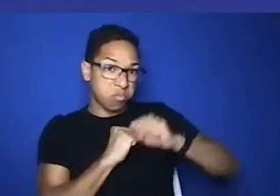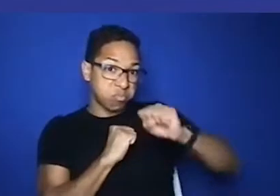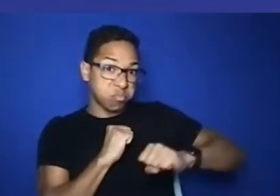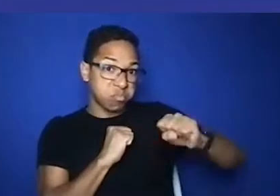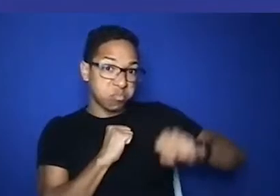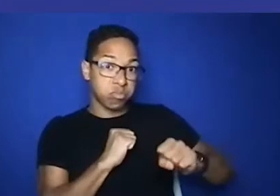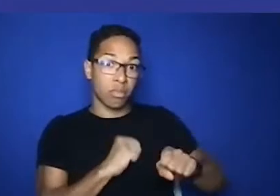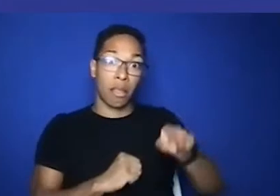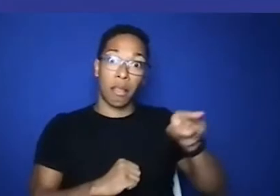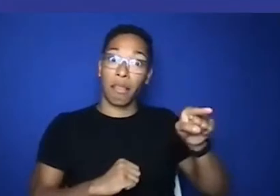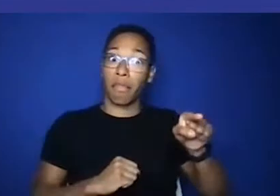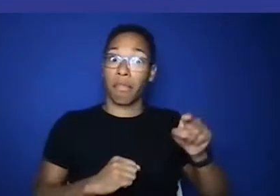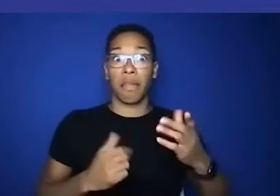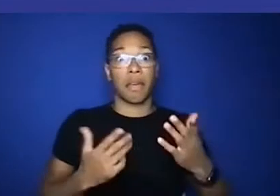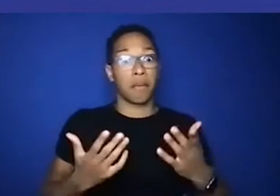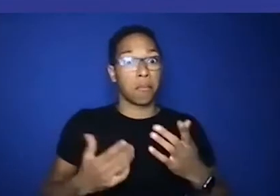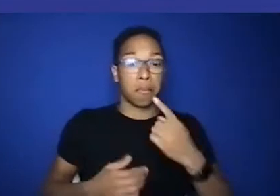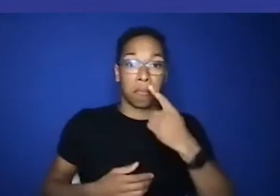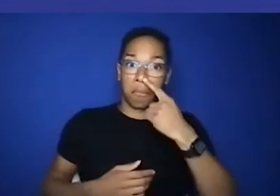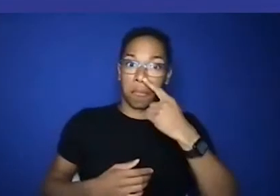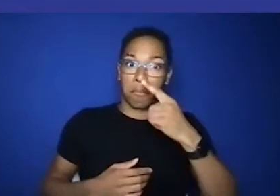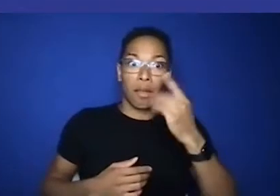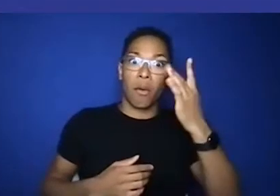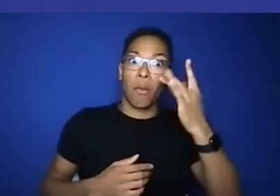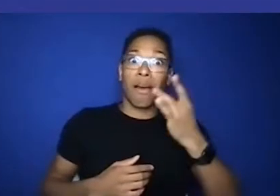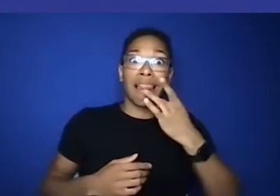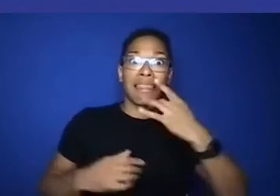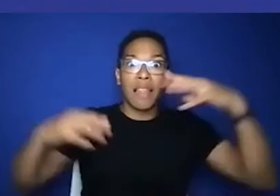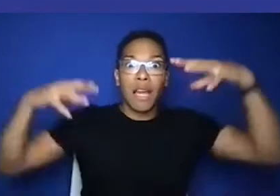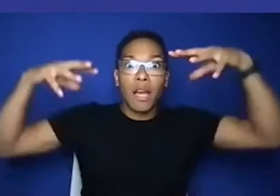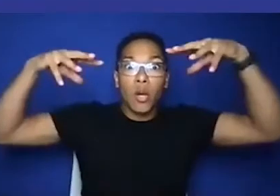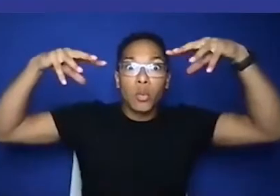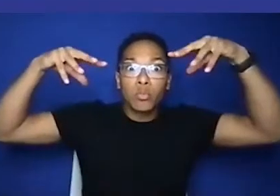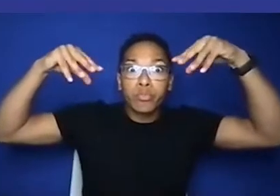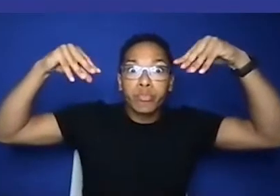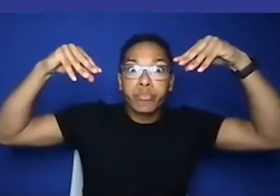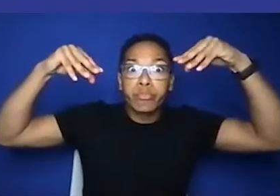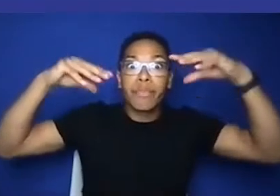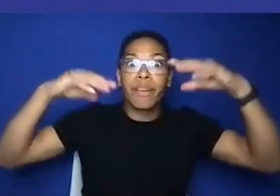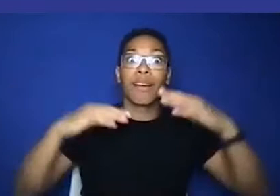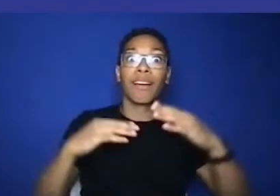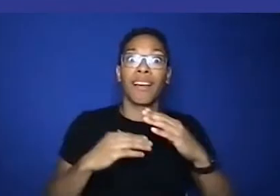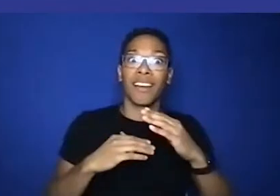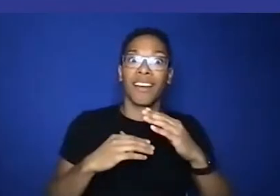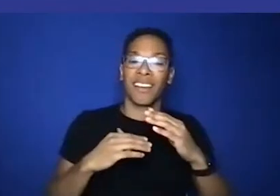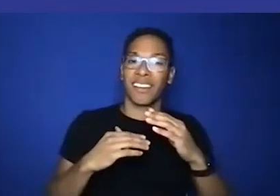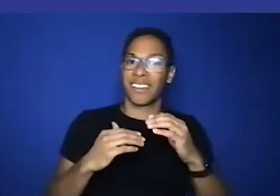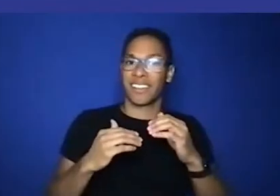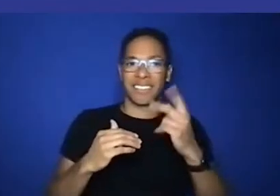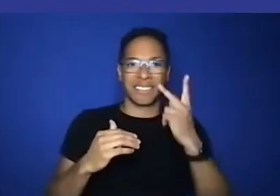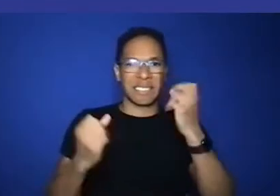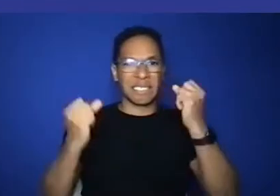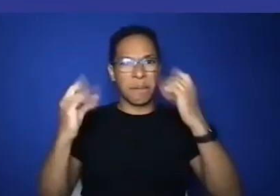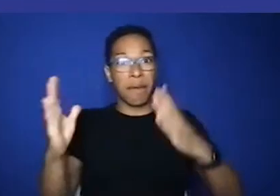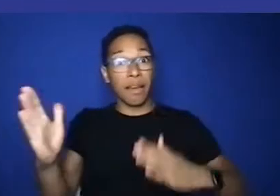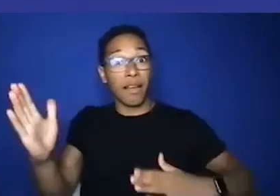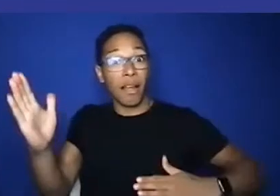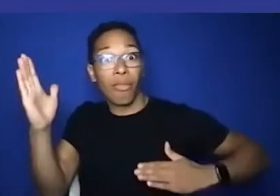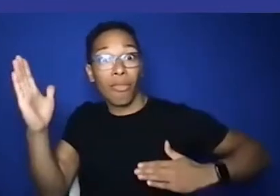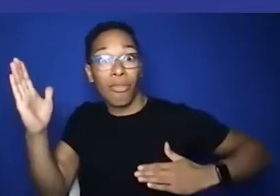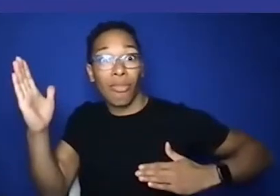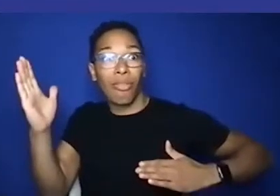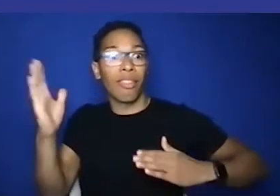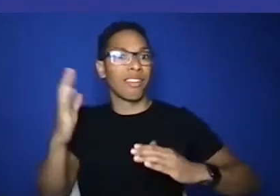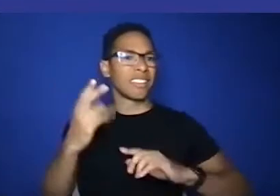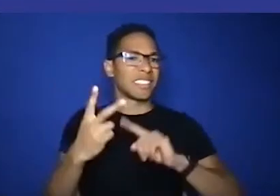in the space with the dim lighting and the stiff mannequins and the inaccurate